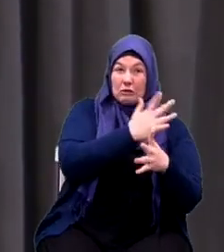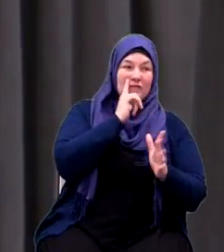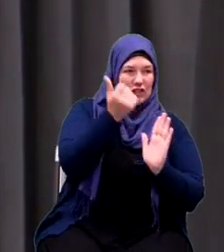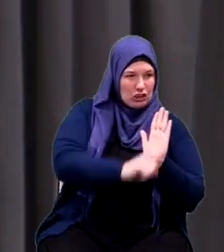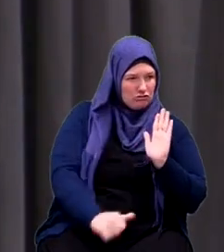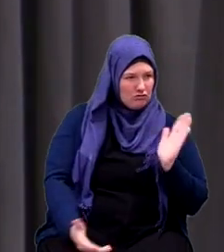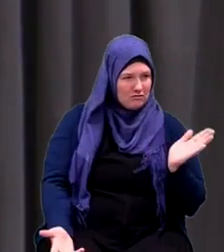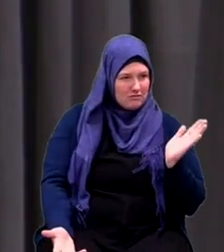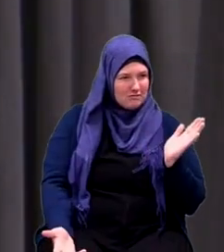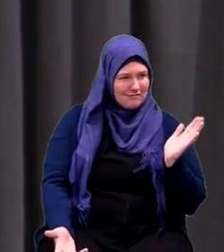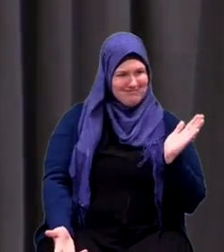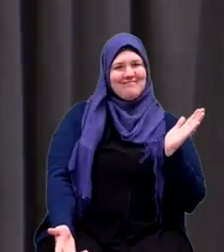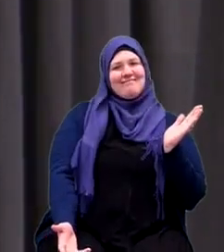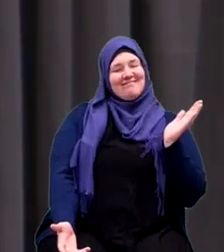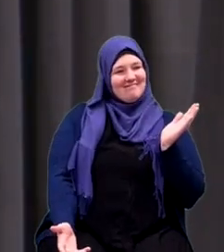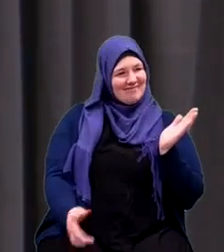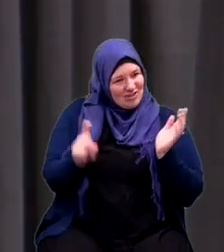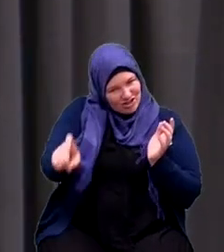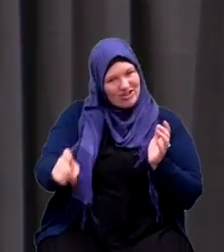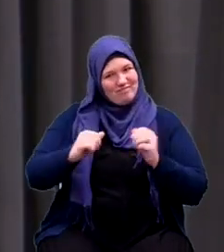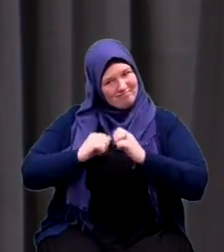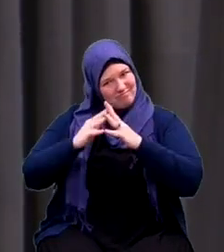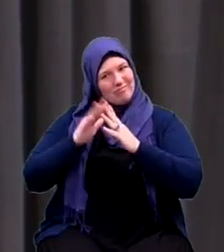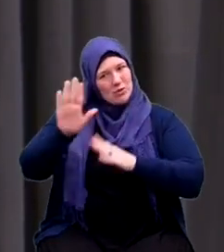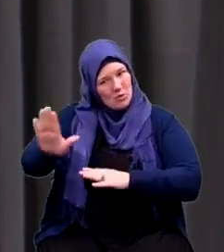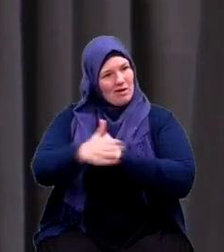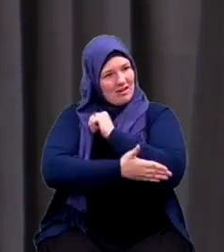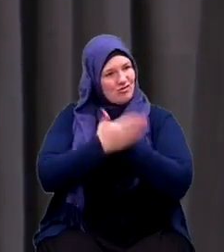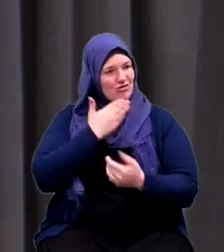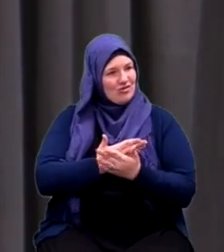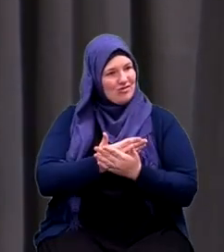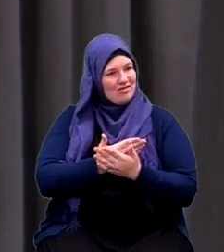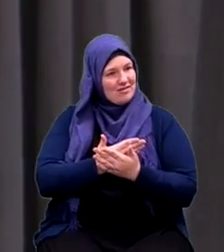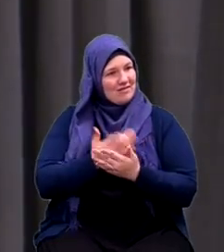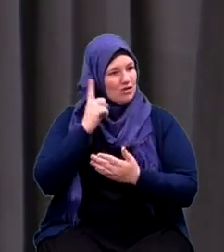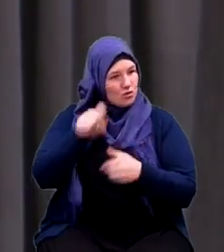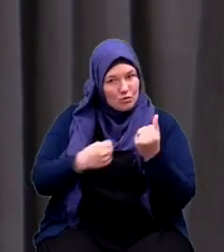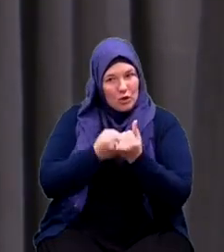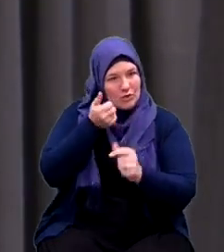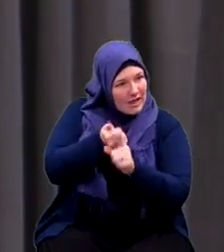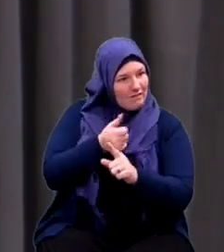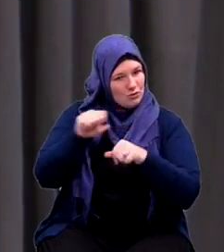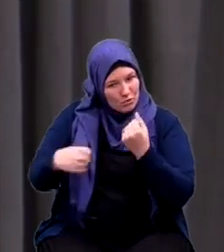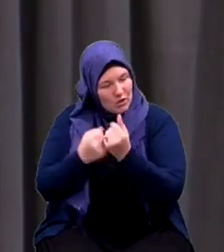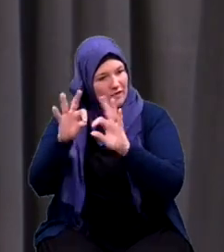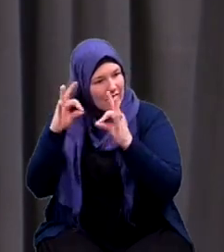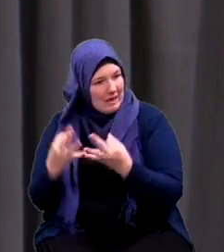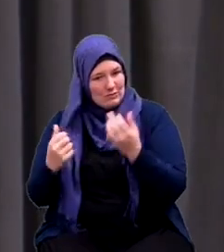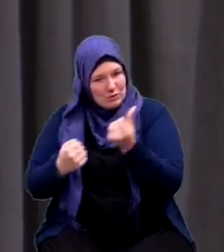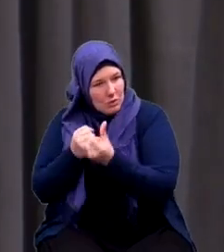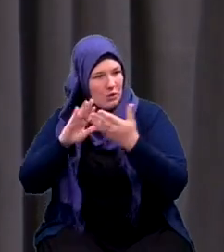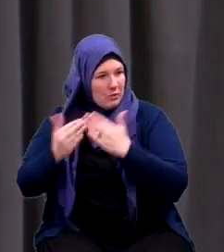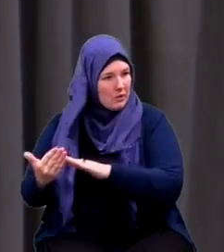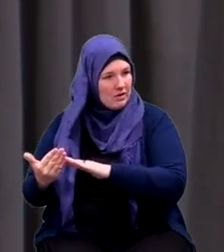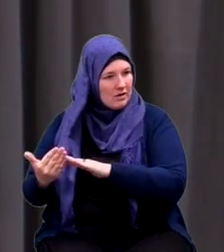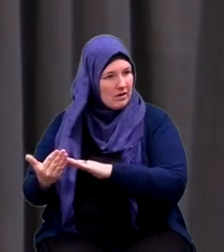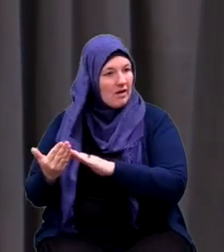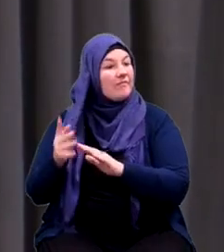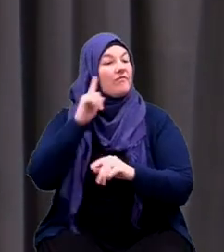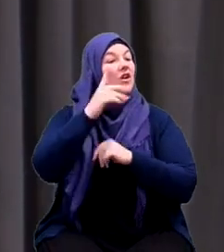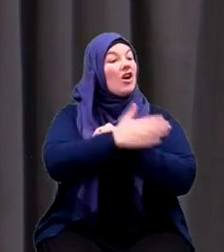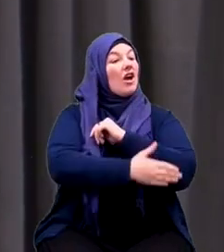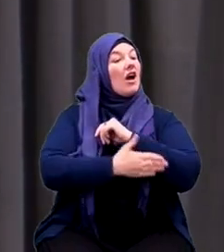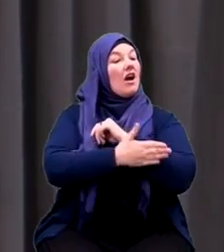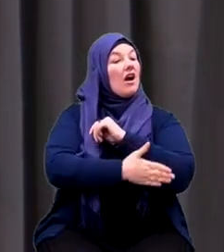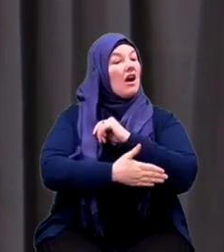You see the point? When we are, as an ummah, importing food, we are